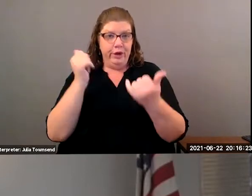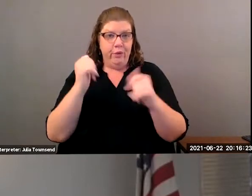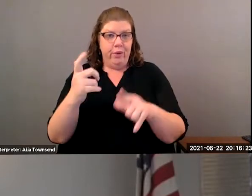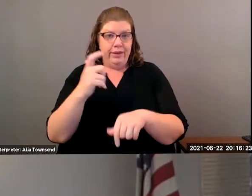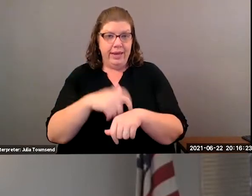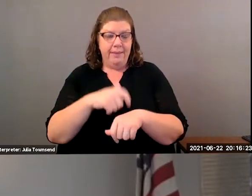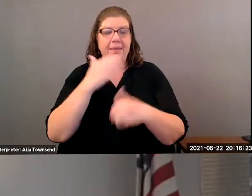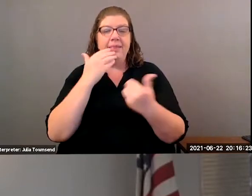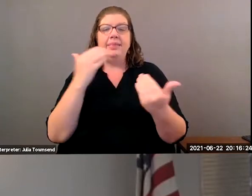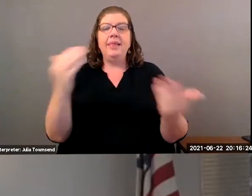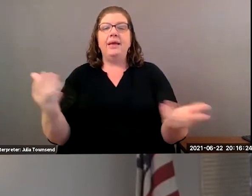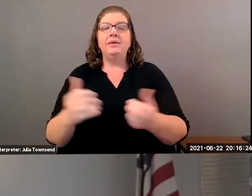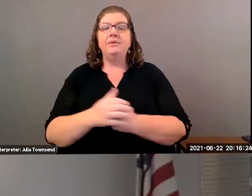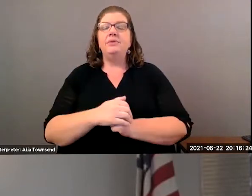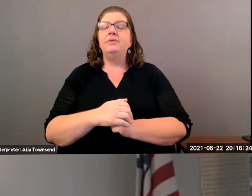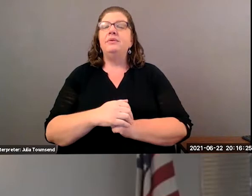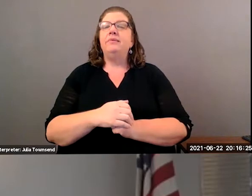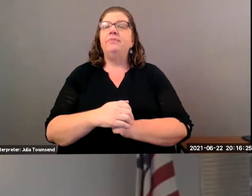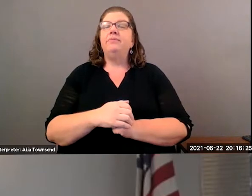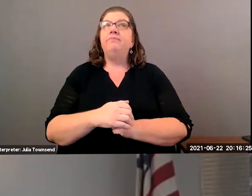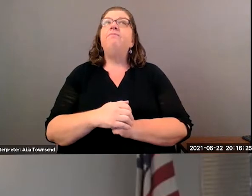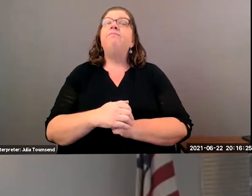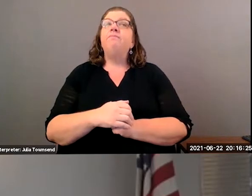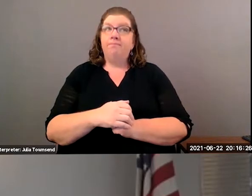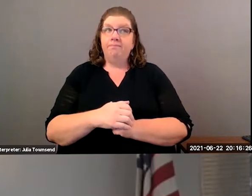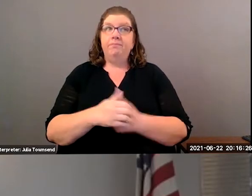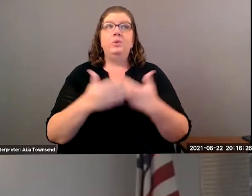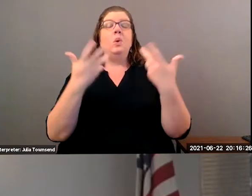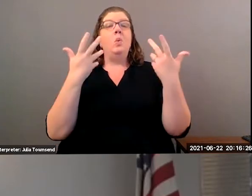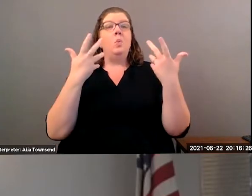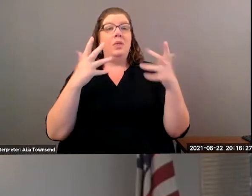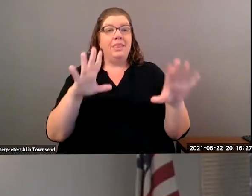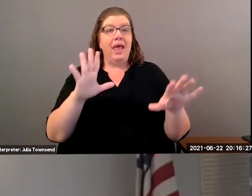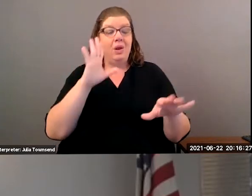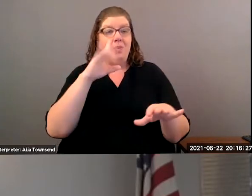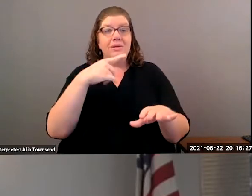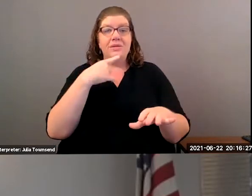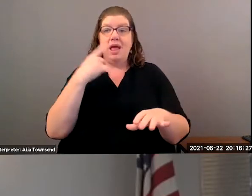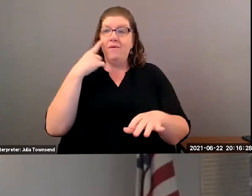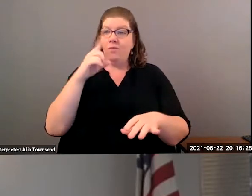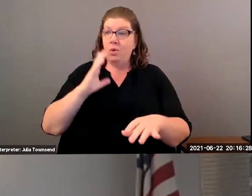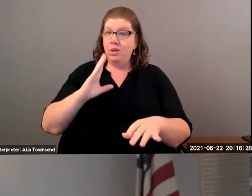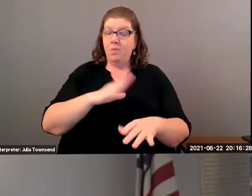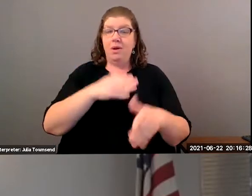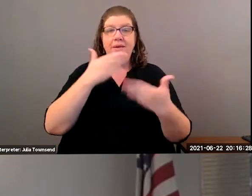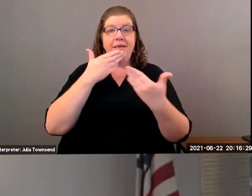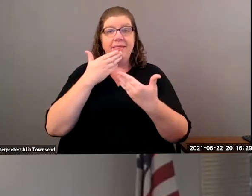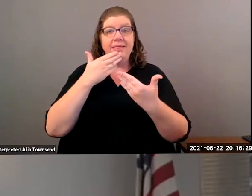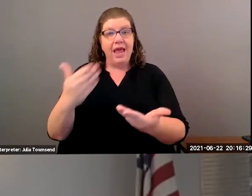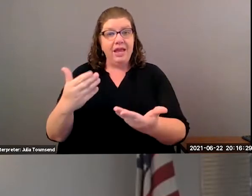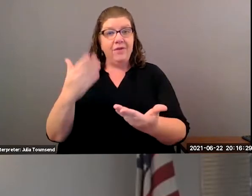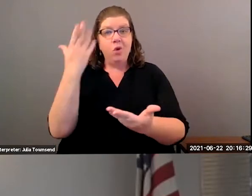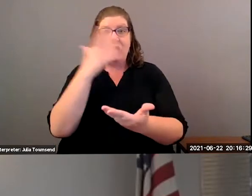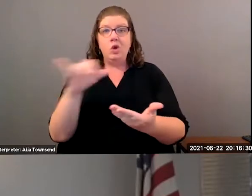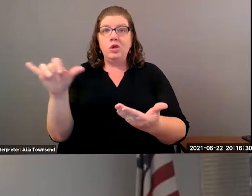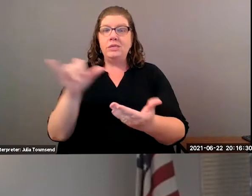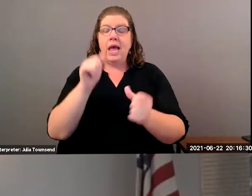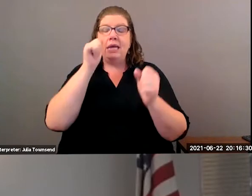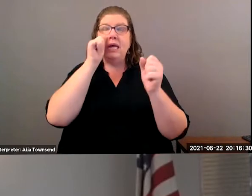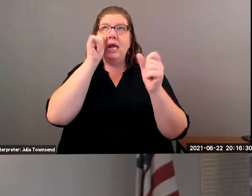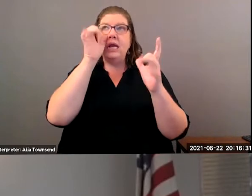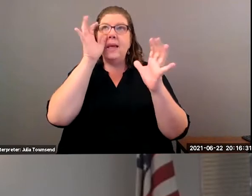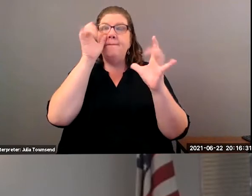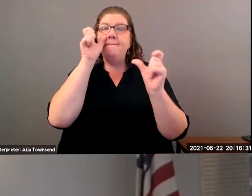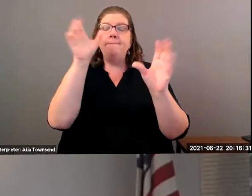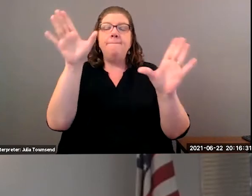thanks. With that, I'll just say on behalf of the board, thank you for what looks like an amazing